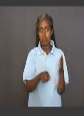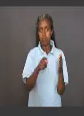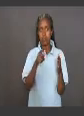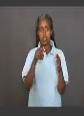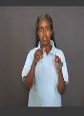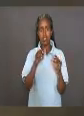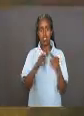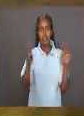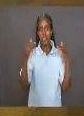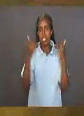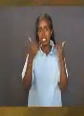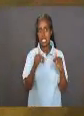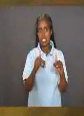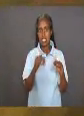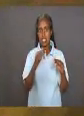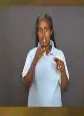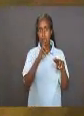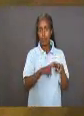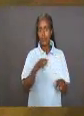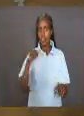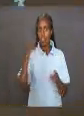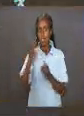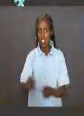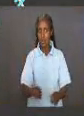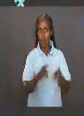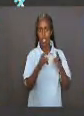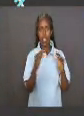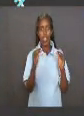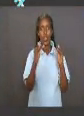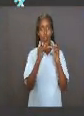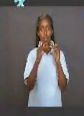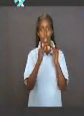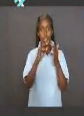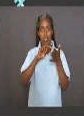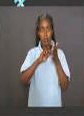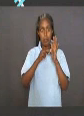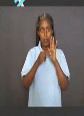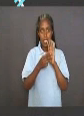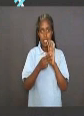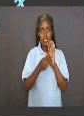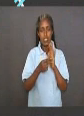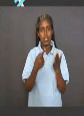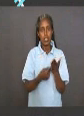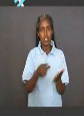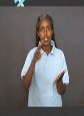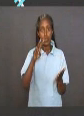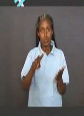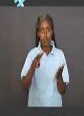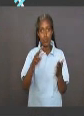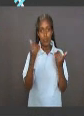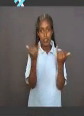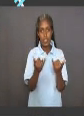size. Put another way, congruence means that two figures